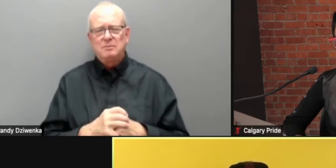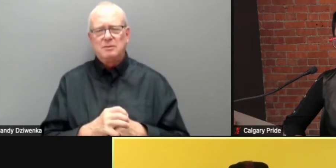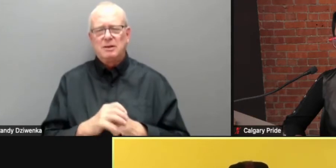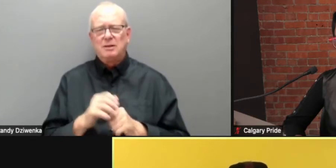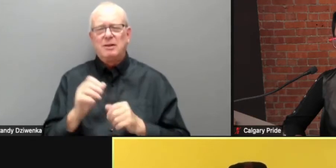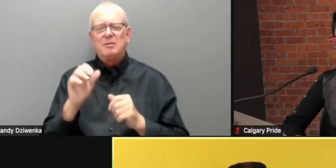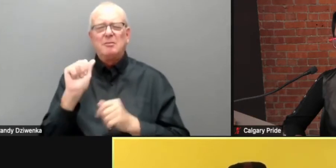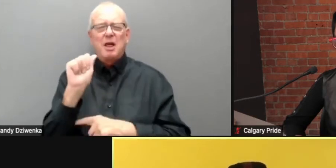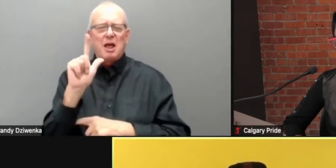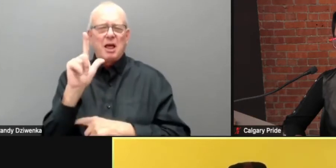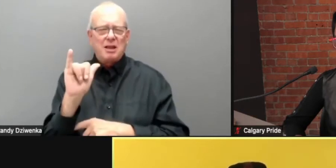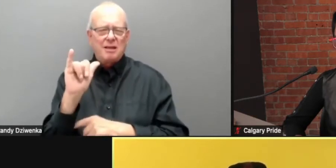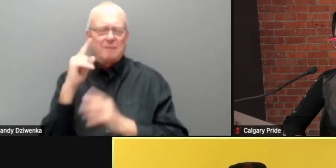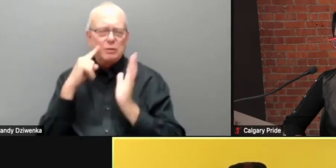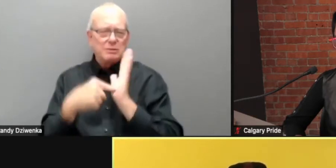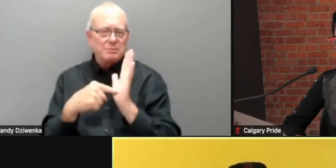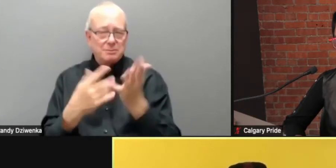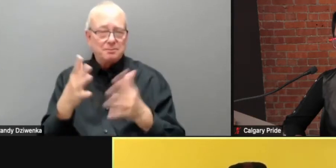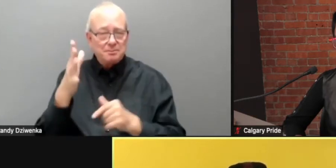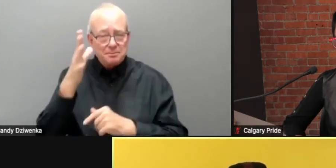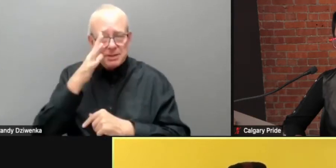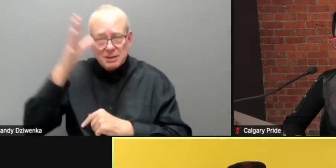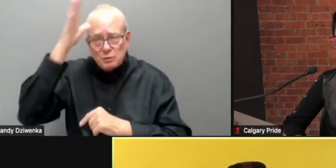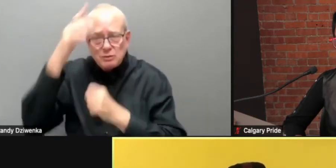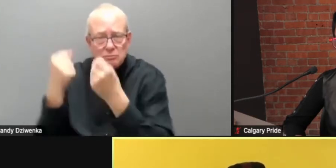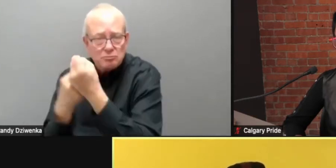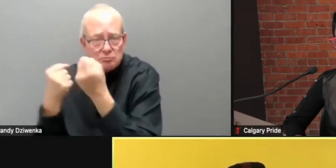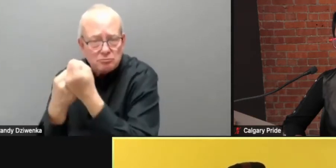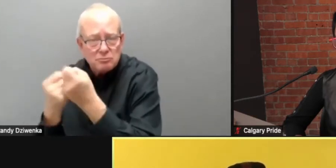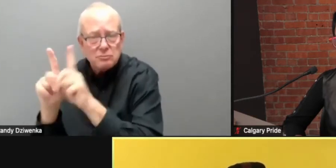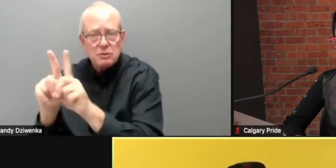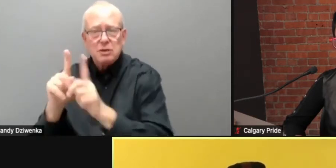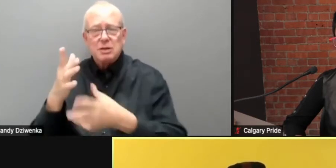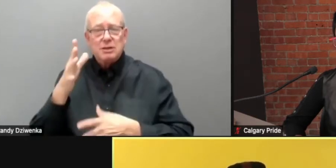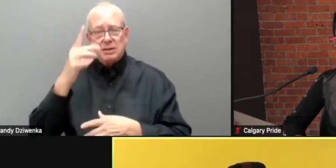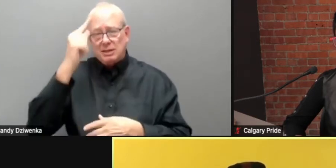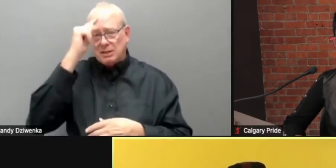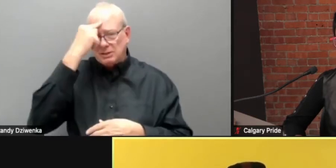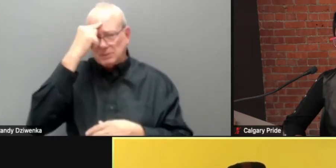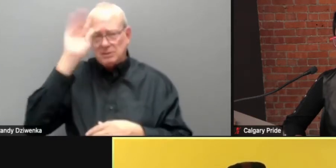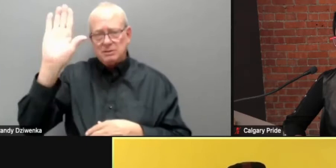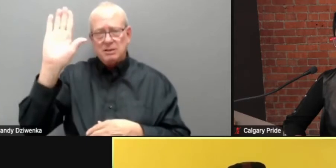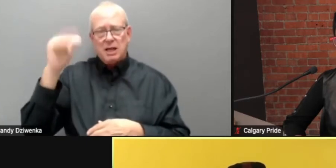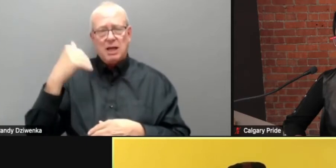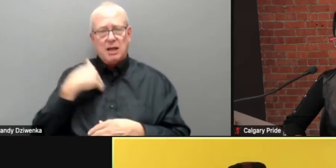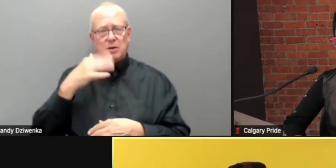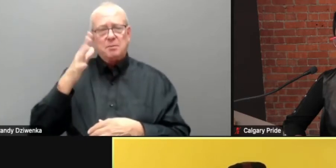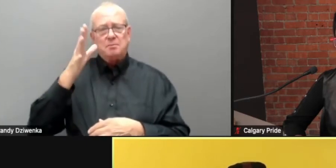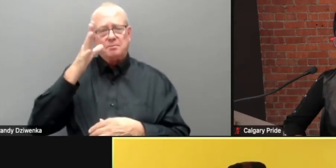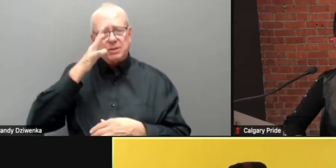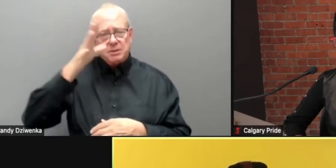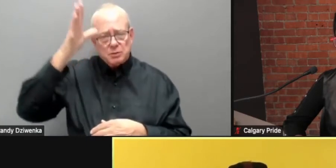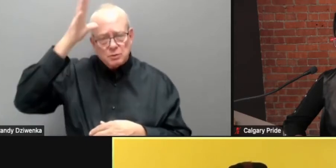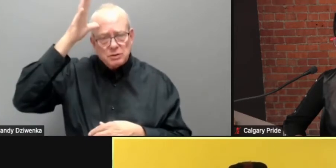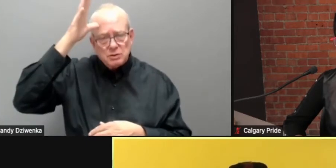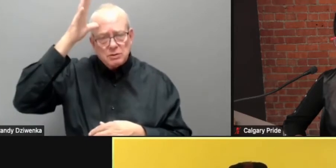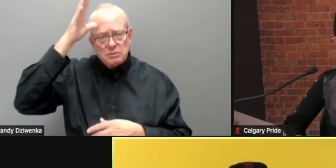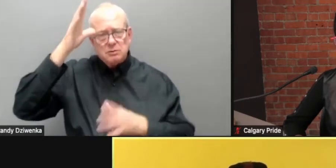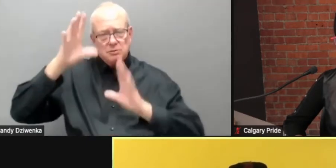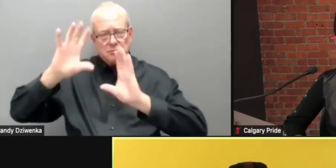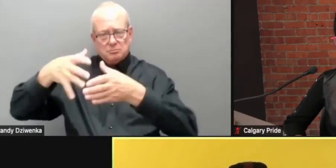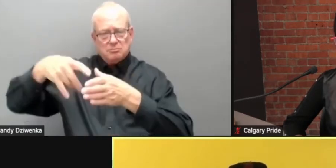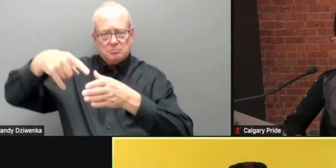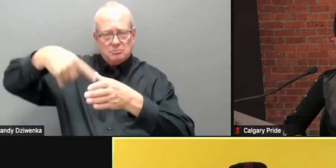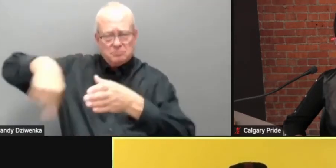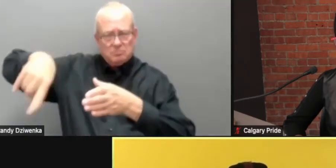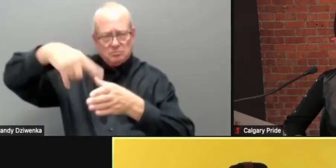an organization in India now which is run by parents, similar to PFLAG in America. It's called Speaker. Speaker is an